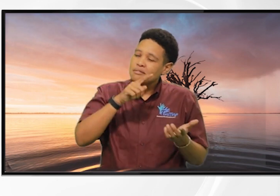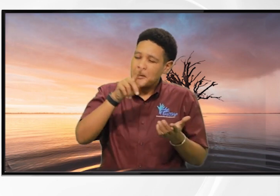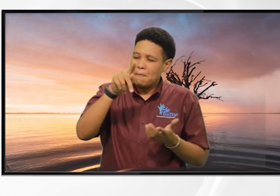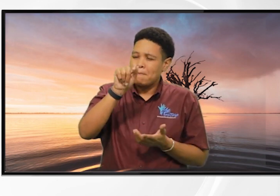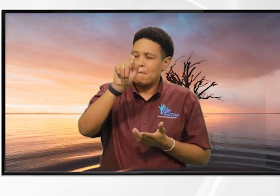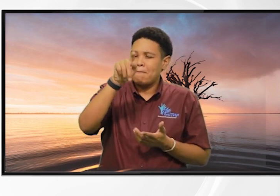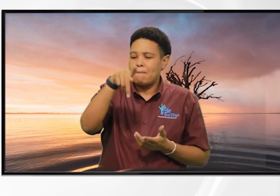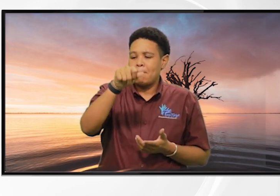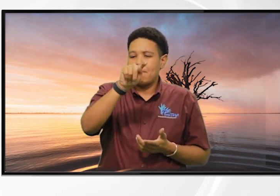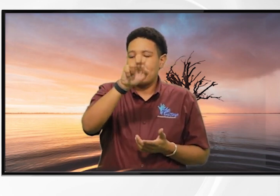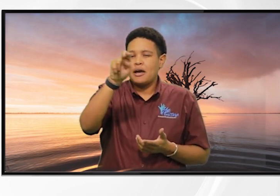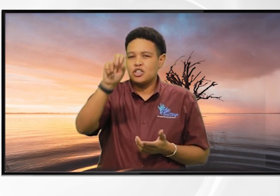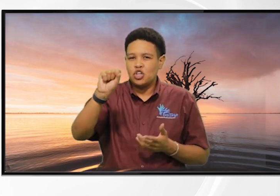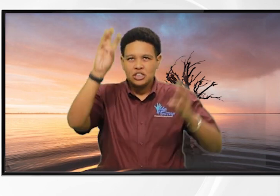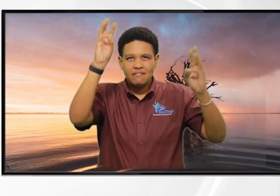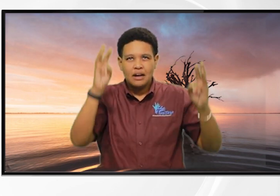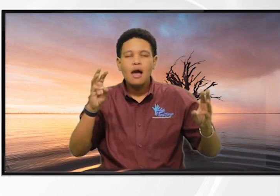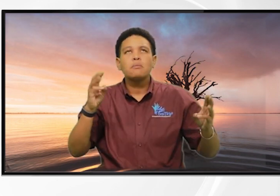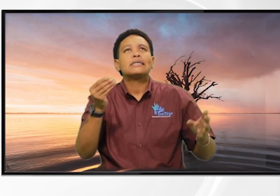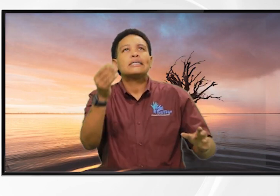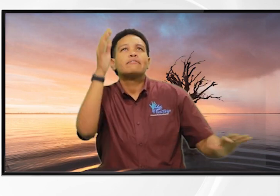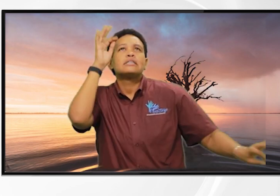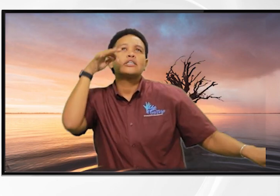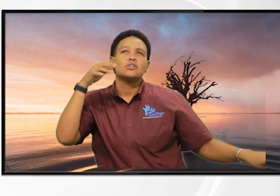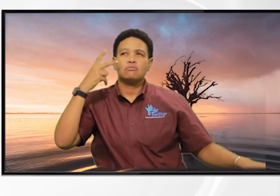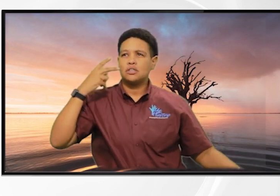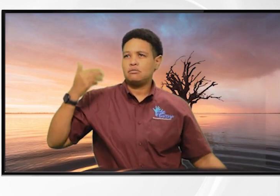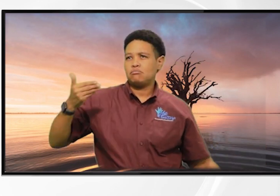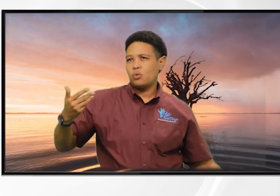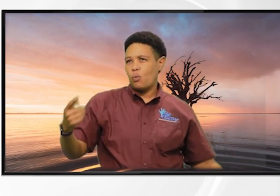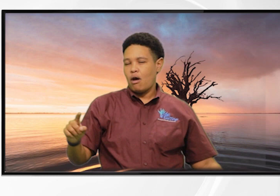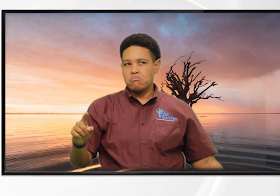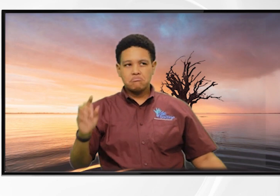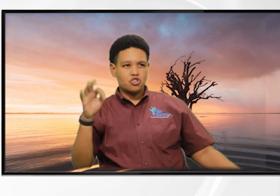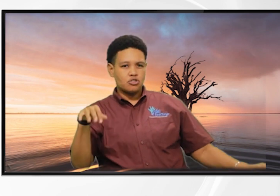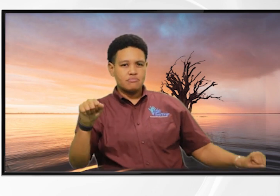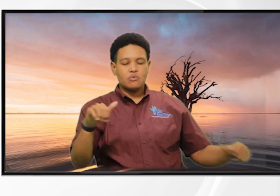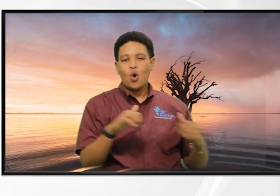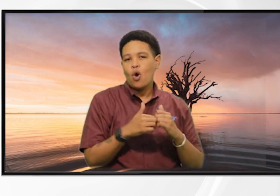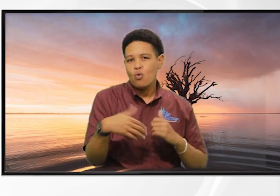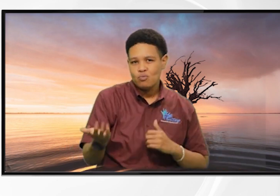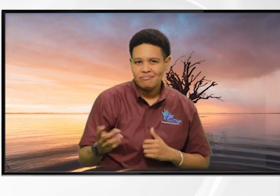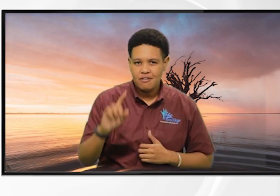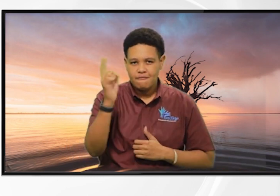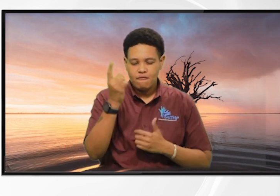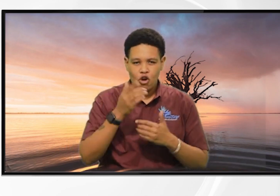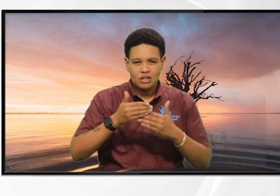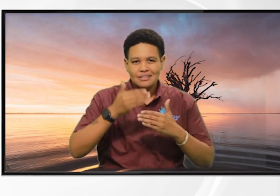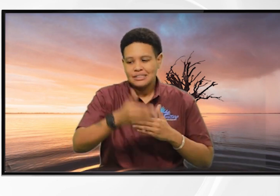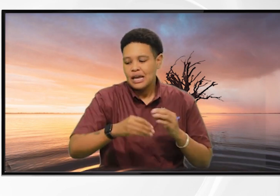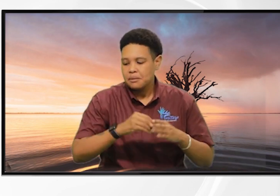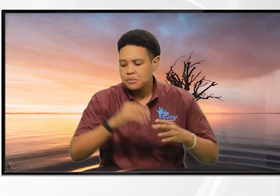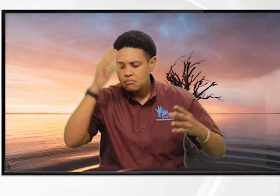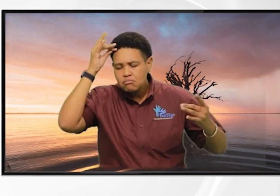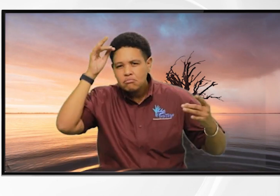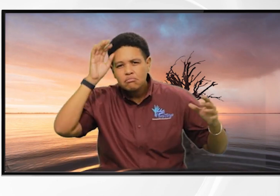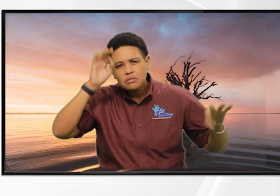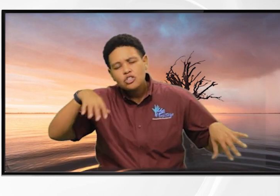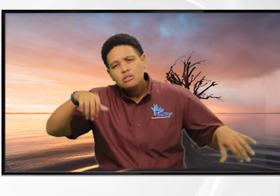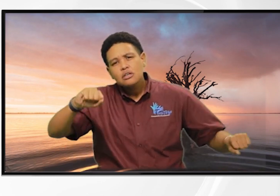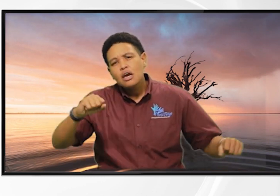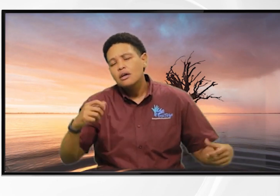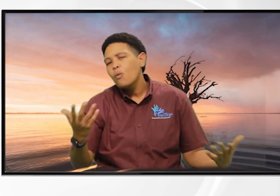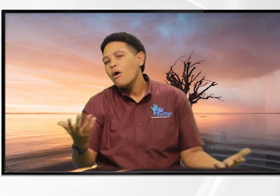basis for decision making. The first step in factoring climate into decision making